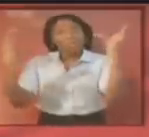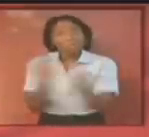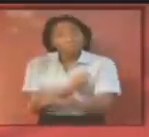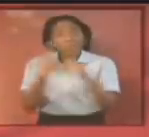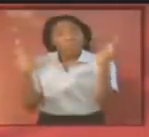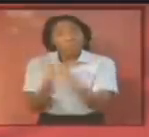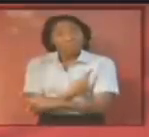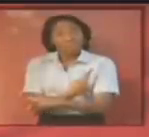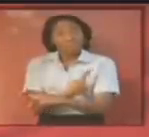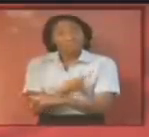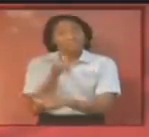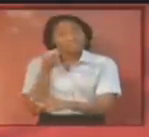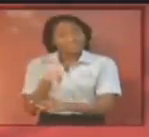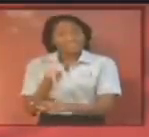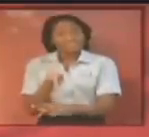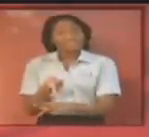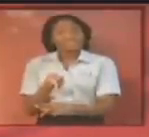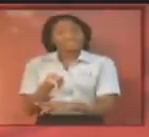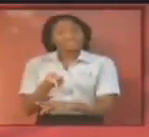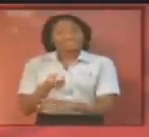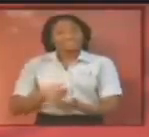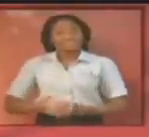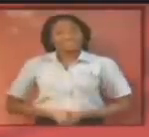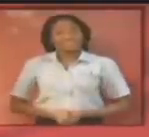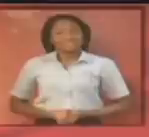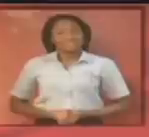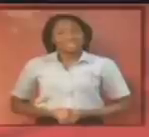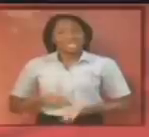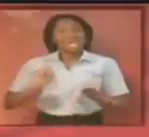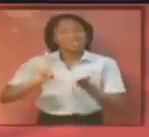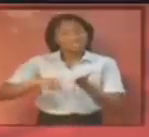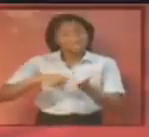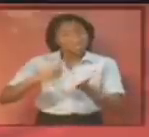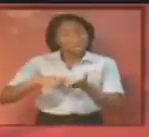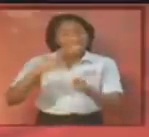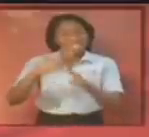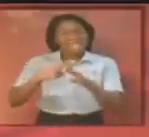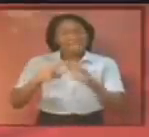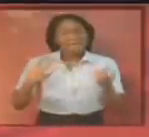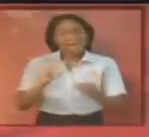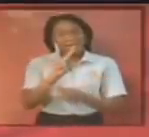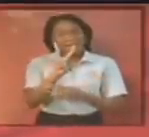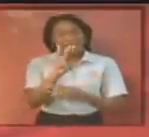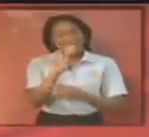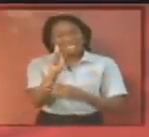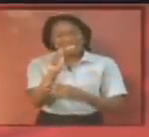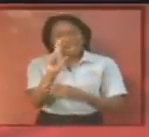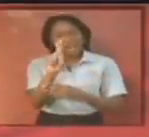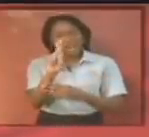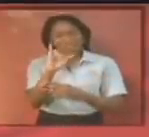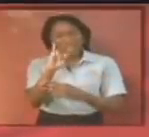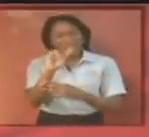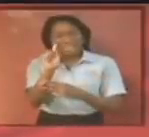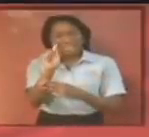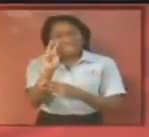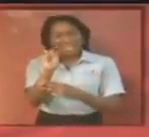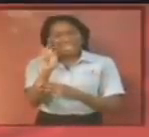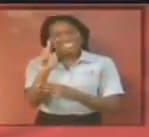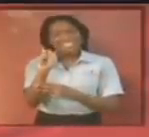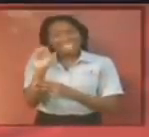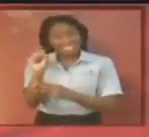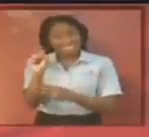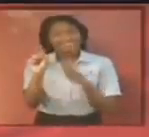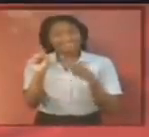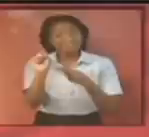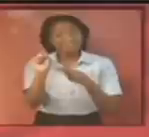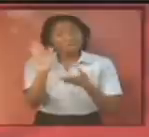SARS-CoV-2 lineages with altered properties, they are sometimes referred to as variants. Some variants are of public health